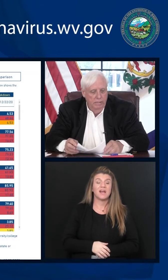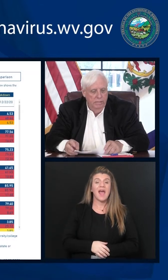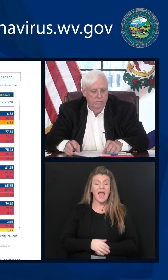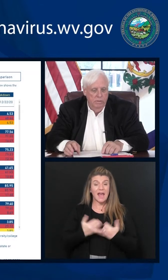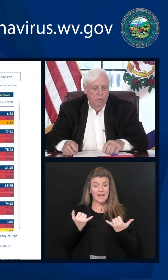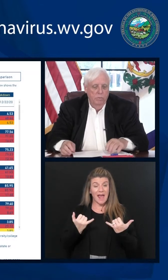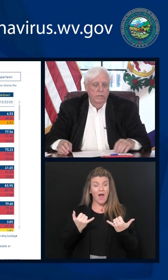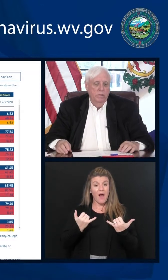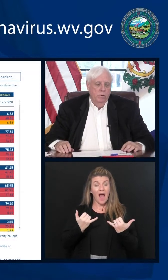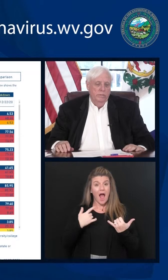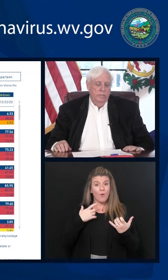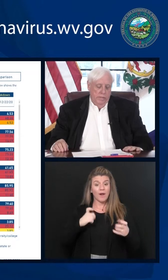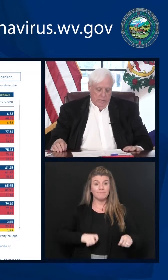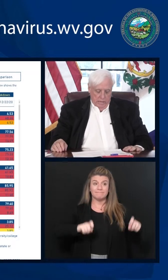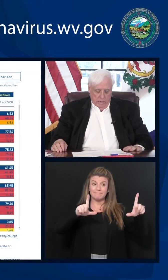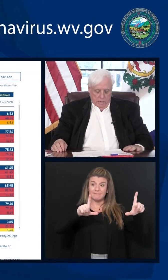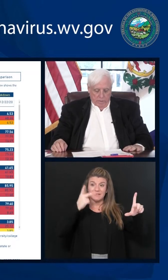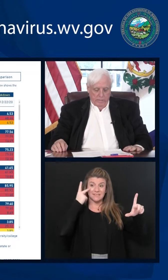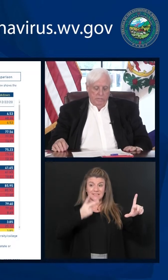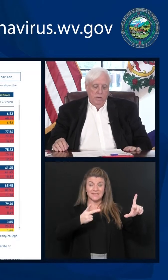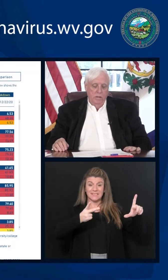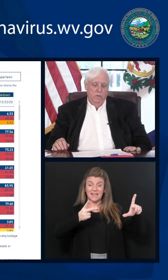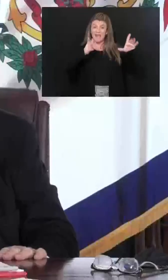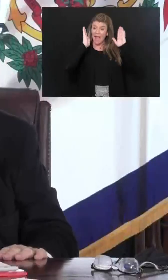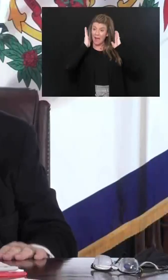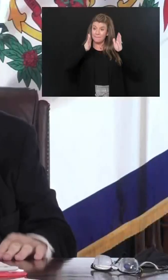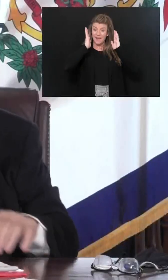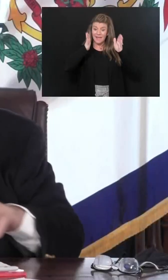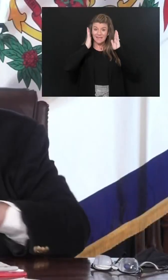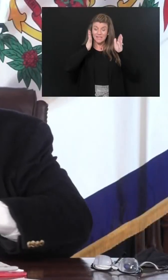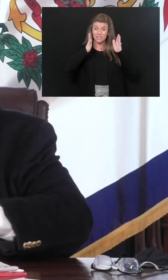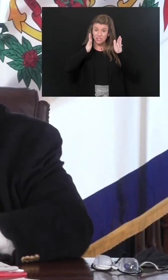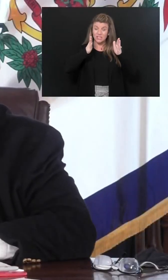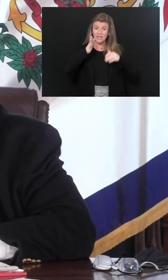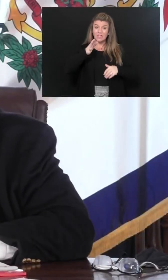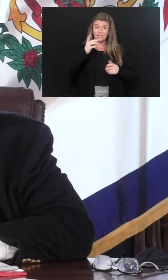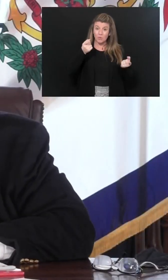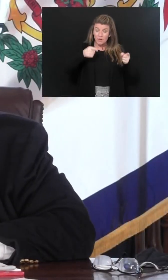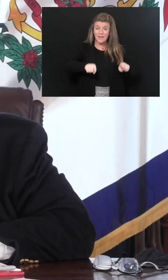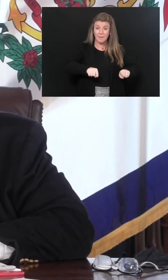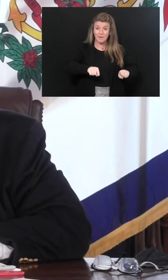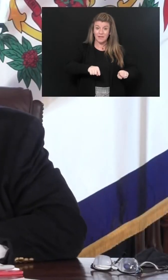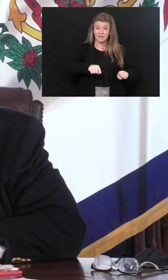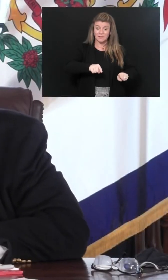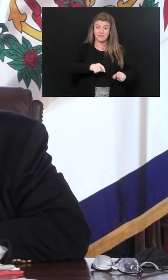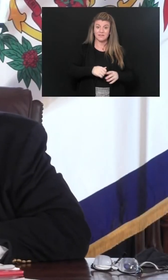back to this, and I really want you again to pay so close attention to just this.